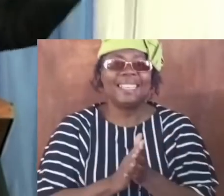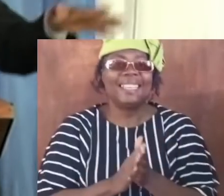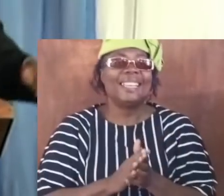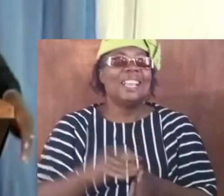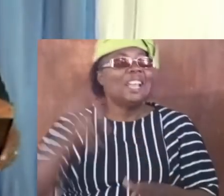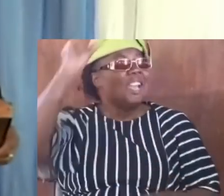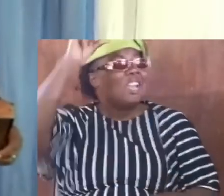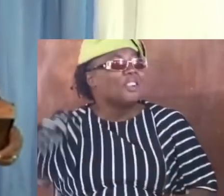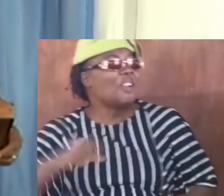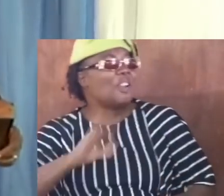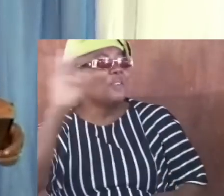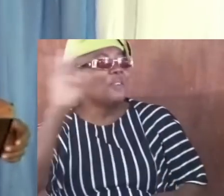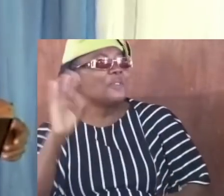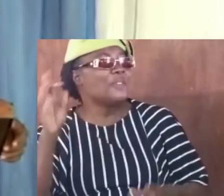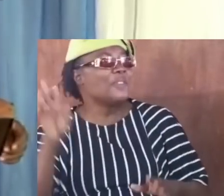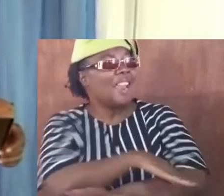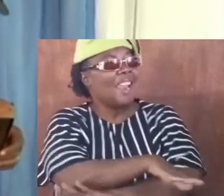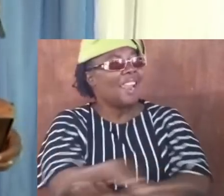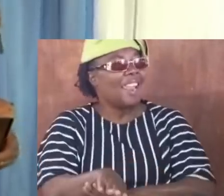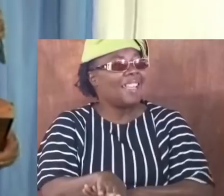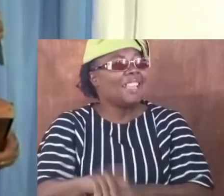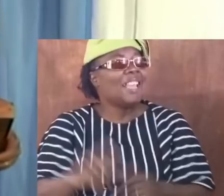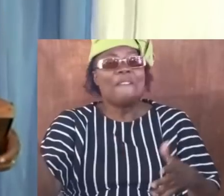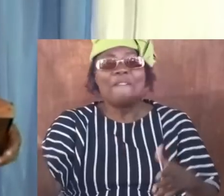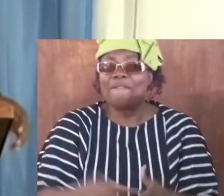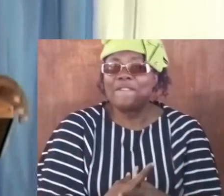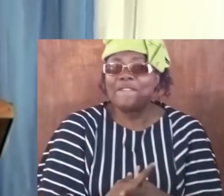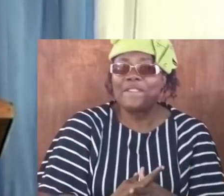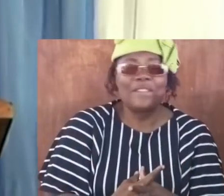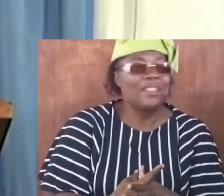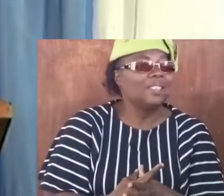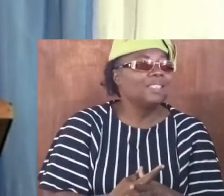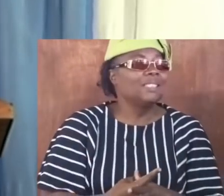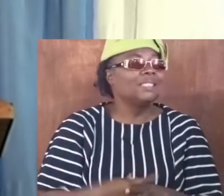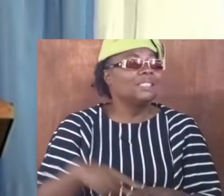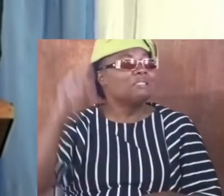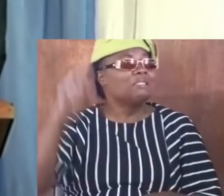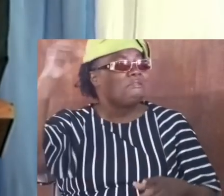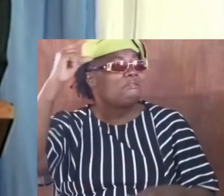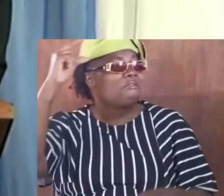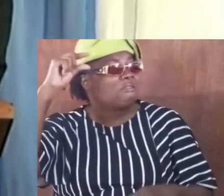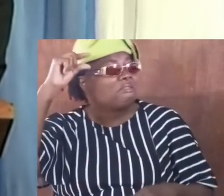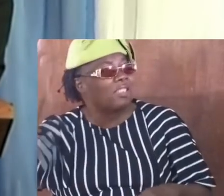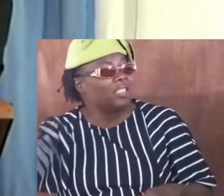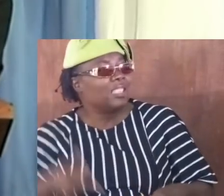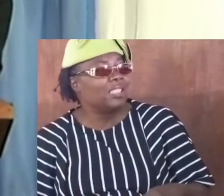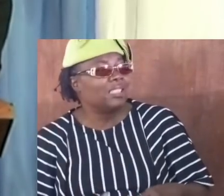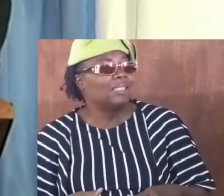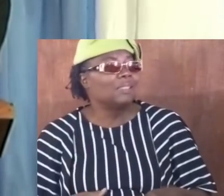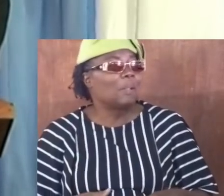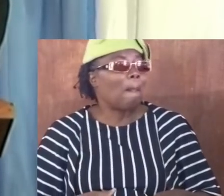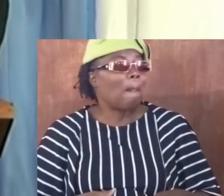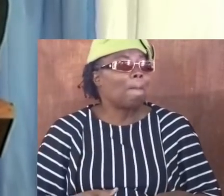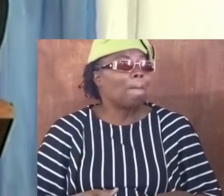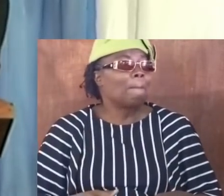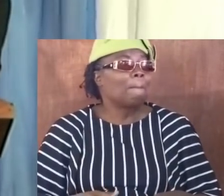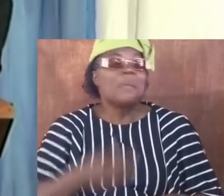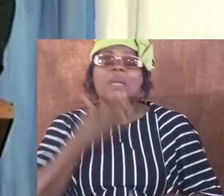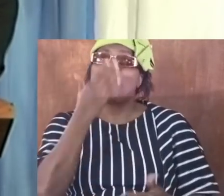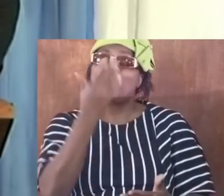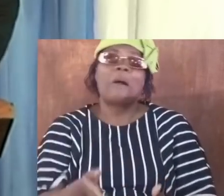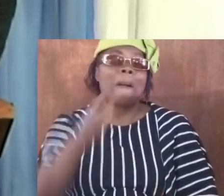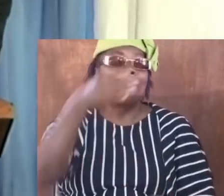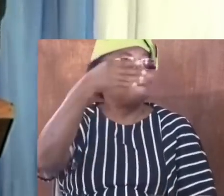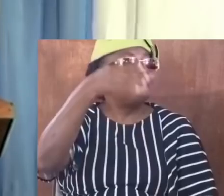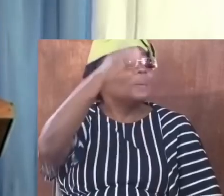greeting Friday night. So this is the first greeting in 2022. And I say, God bless every one of you. We